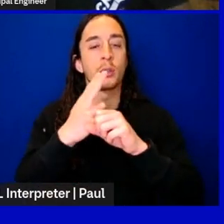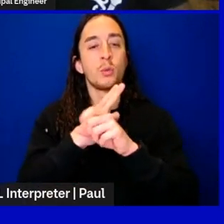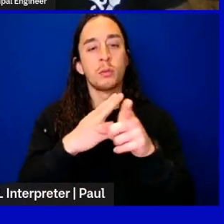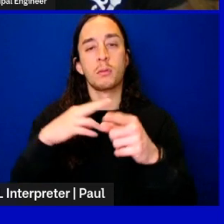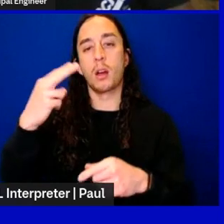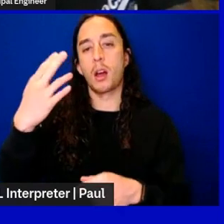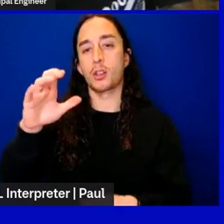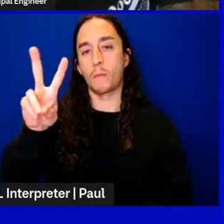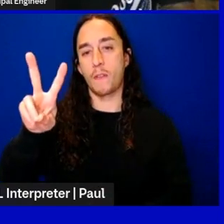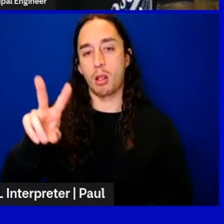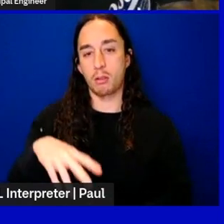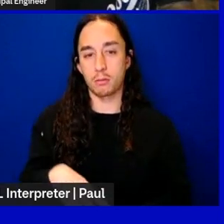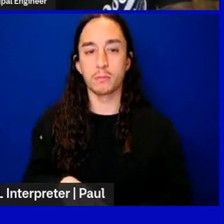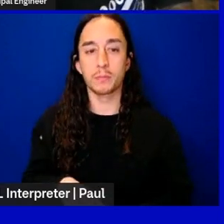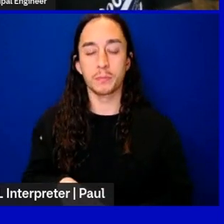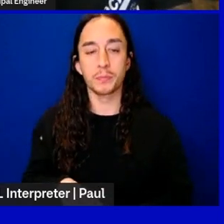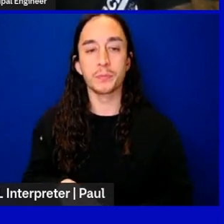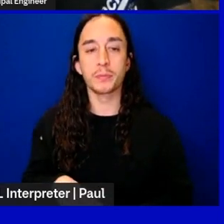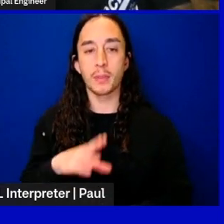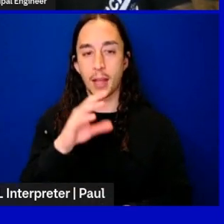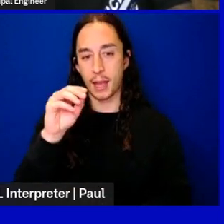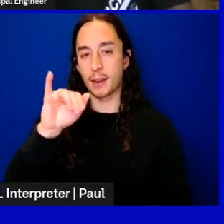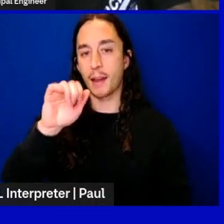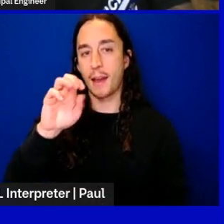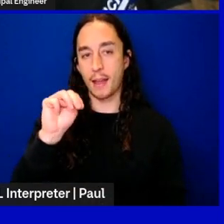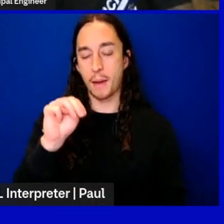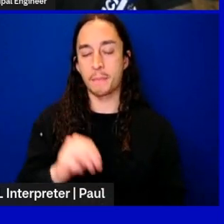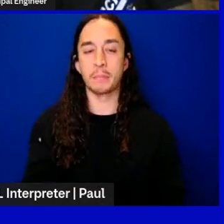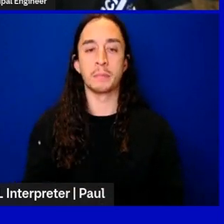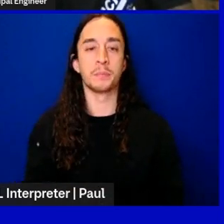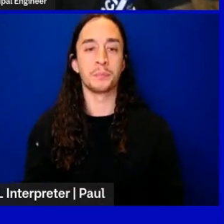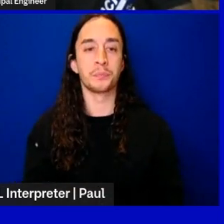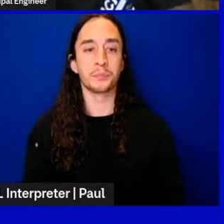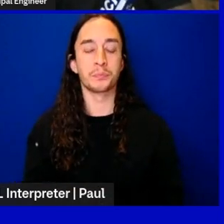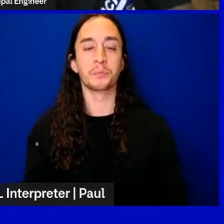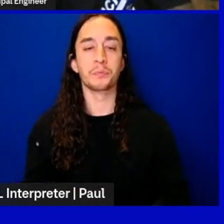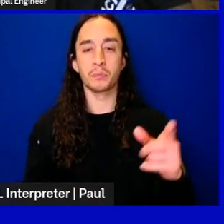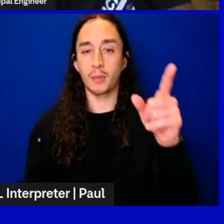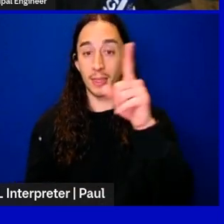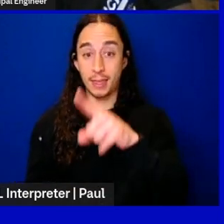Vault and IAM. Now, this is the architecture